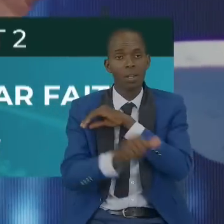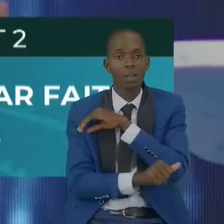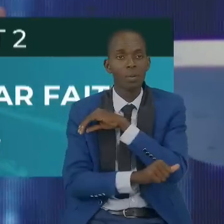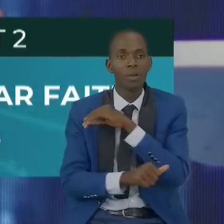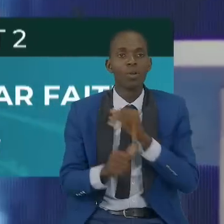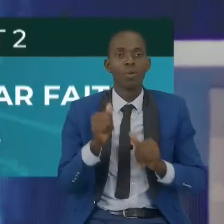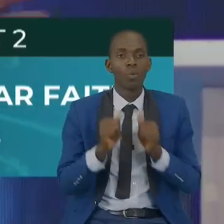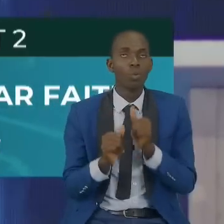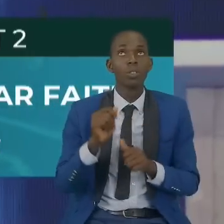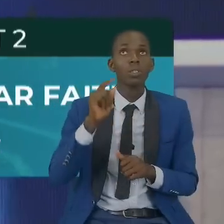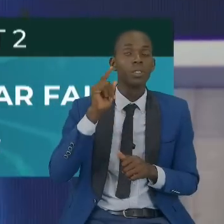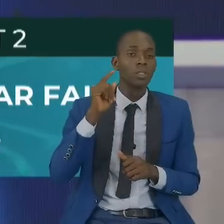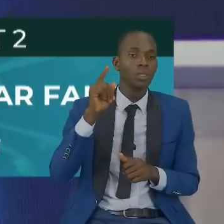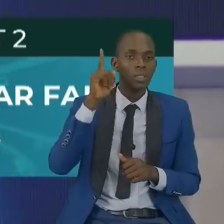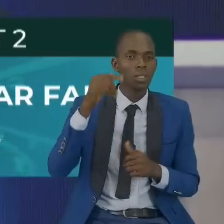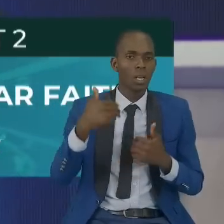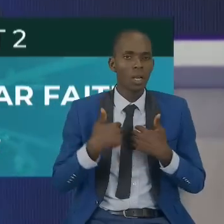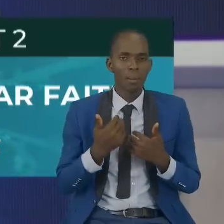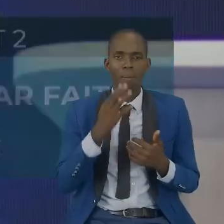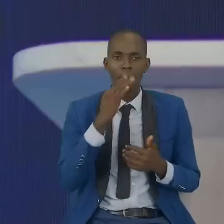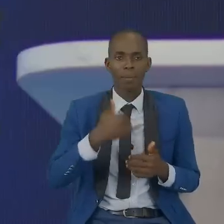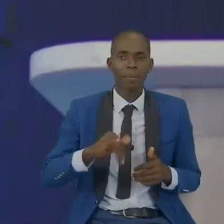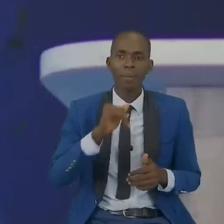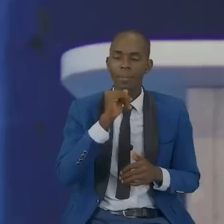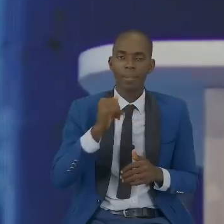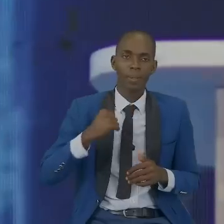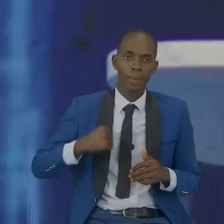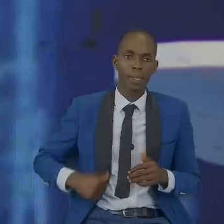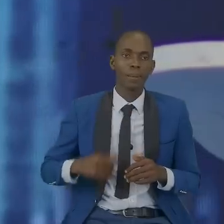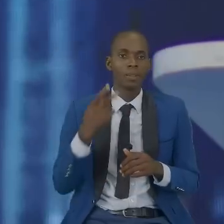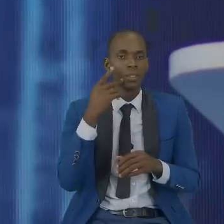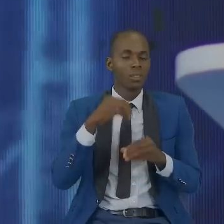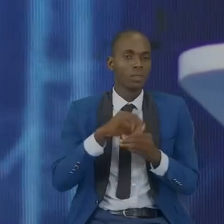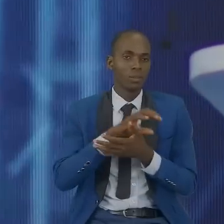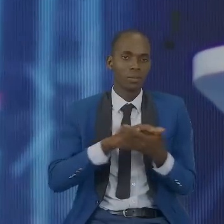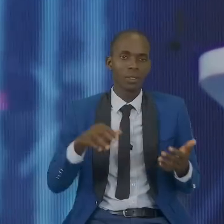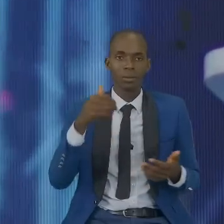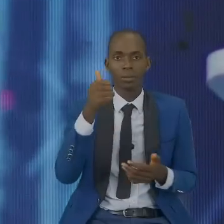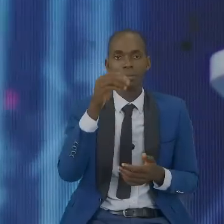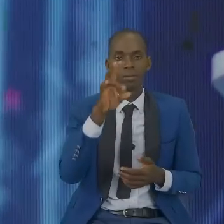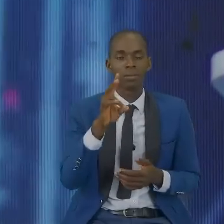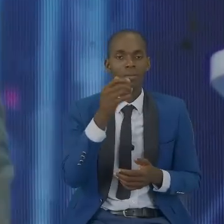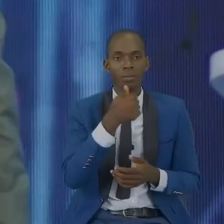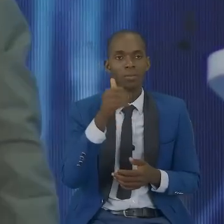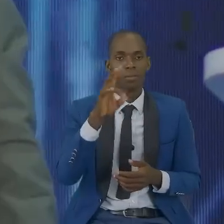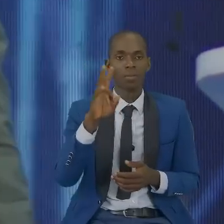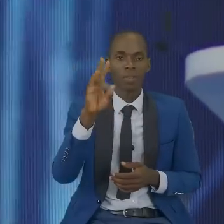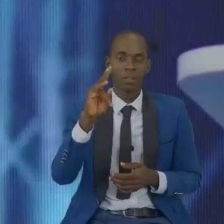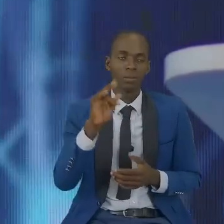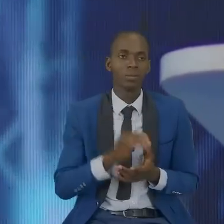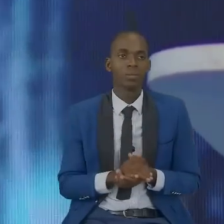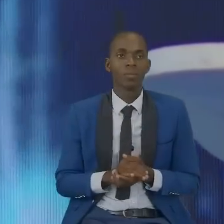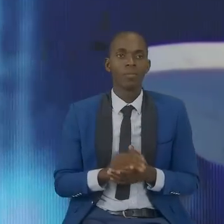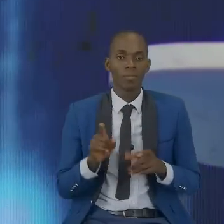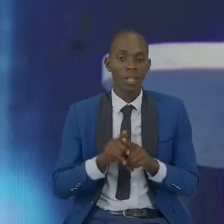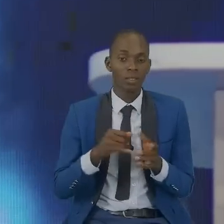been yet uncircumcised. Look at verse 17. In verse 17, as it